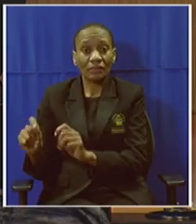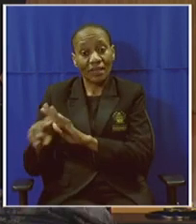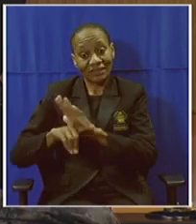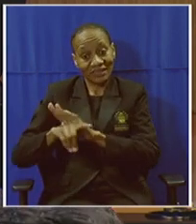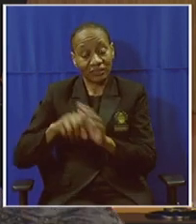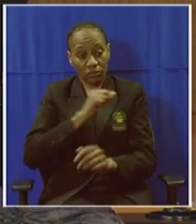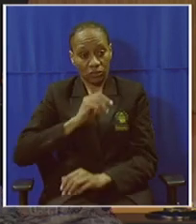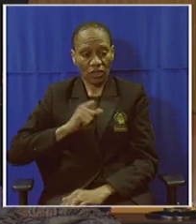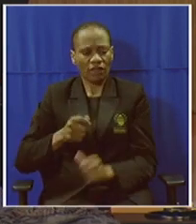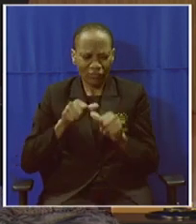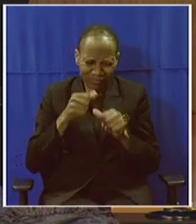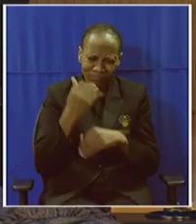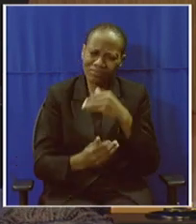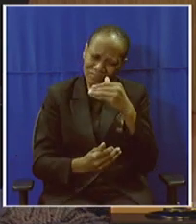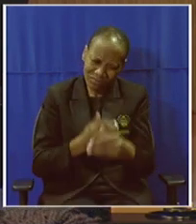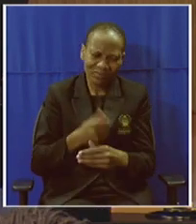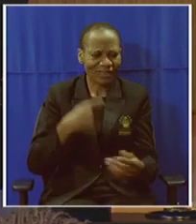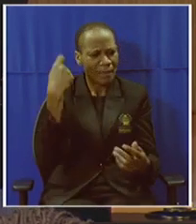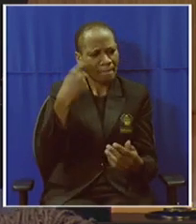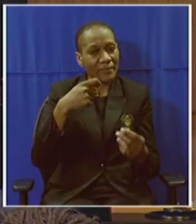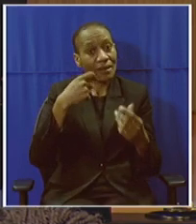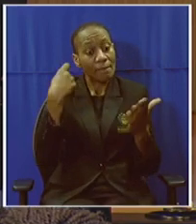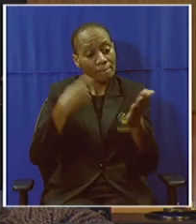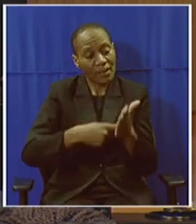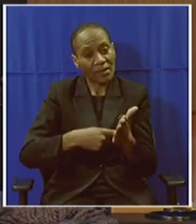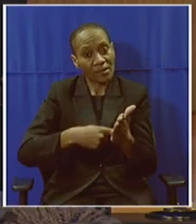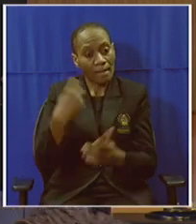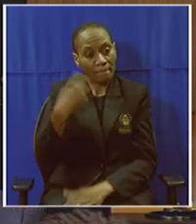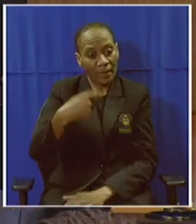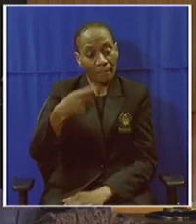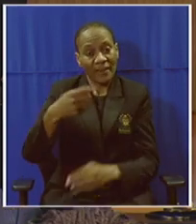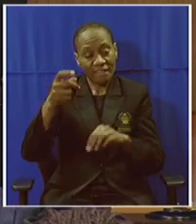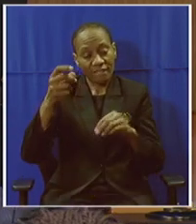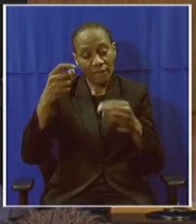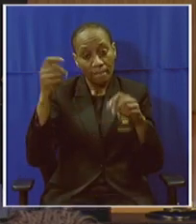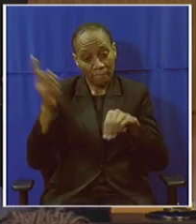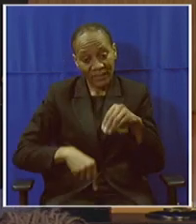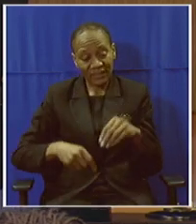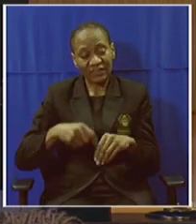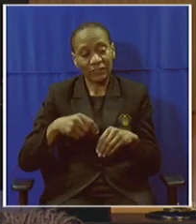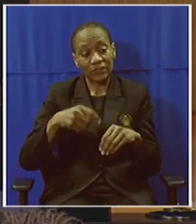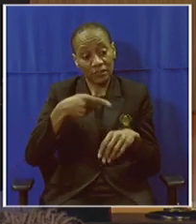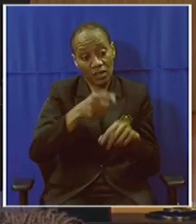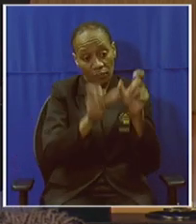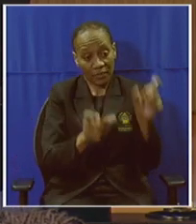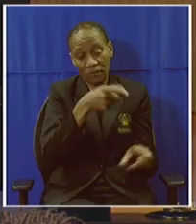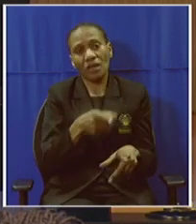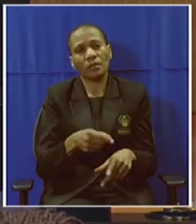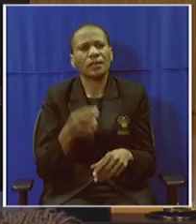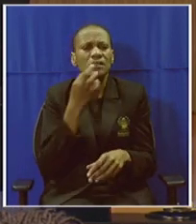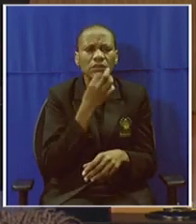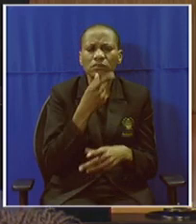officials continued to issue fines to 7 applicants and remove their possessions despite agreeing to